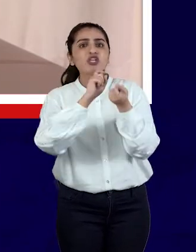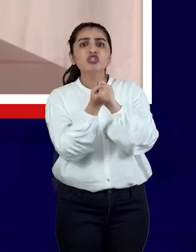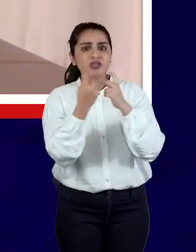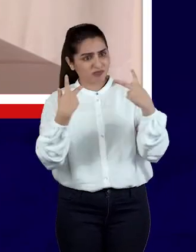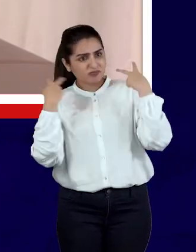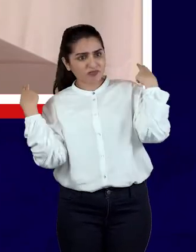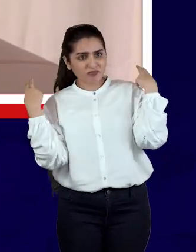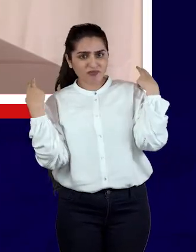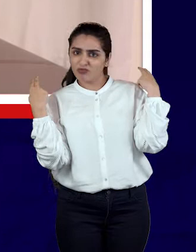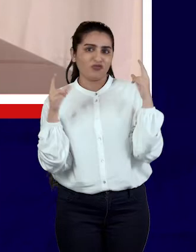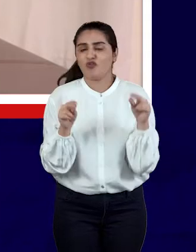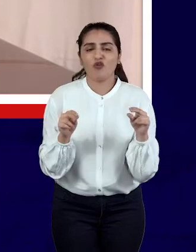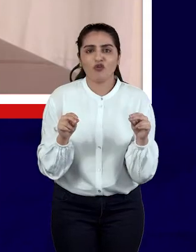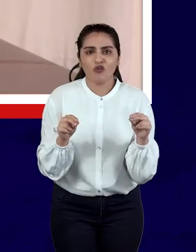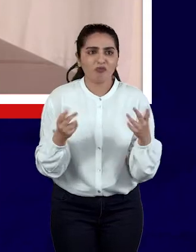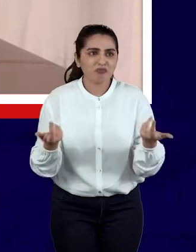haircut? Not really.